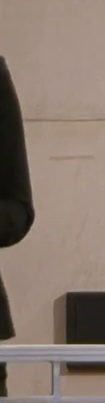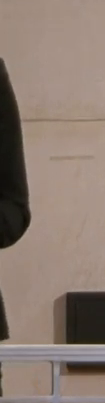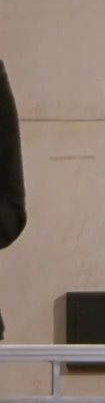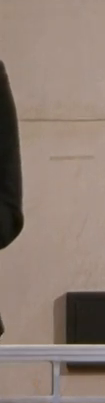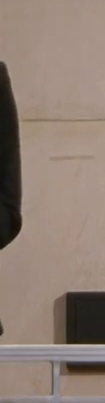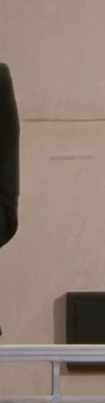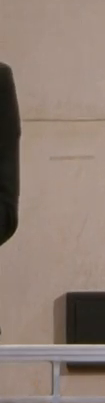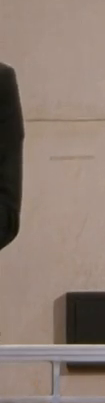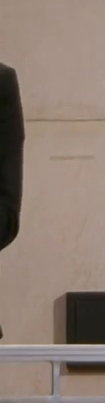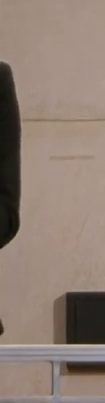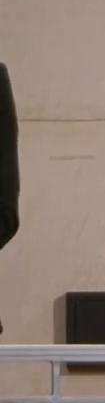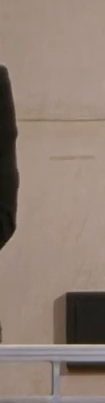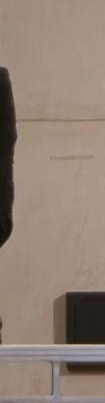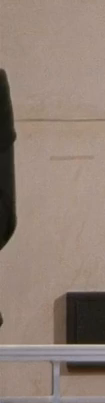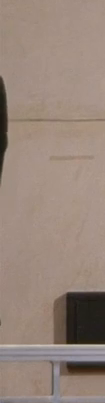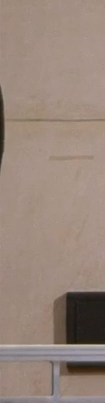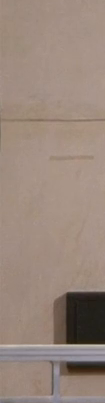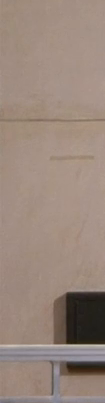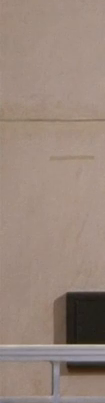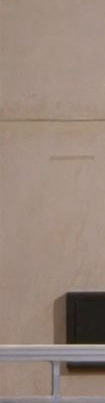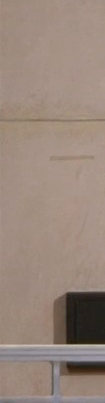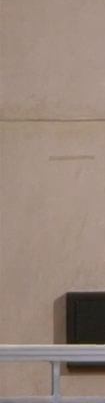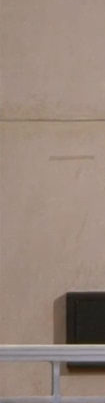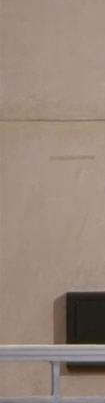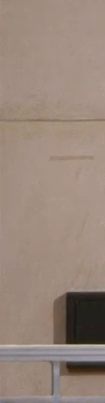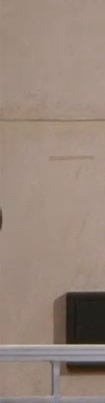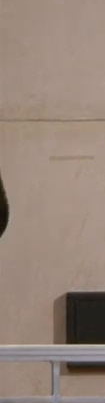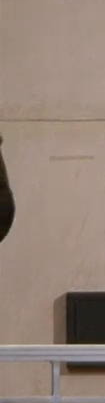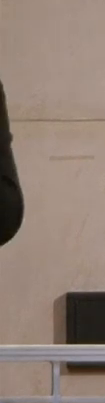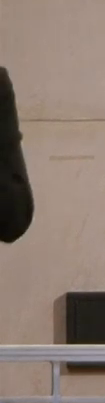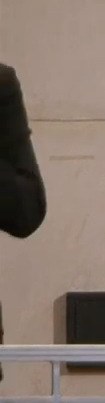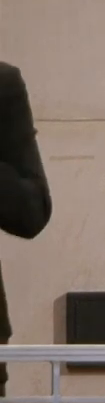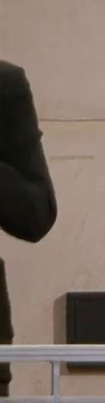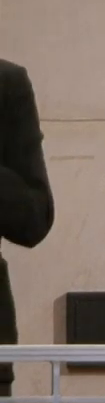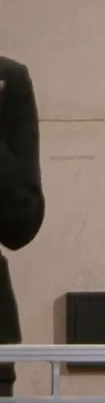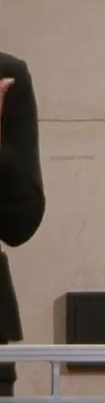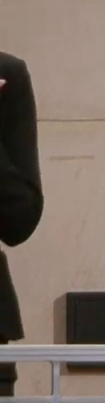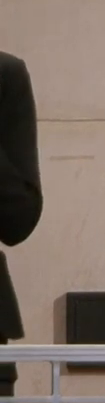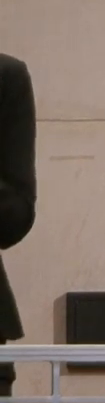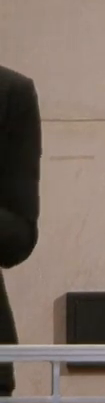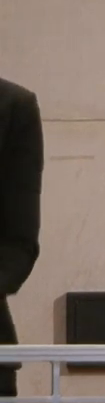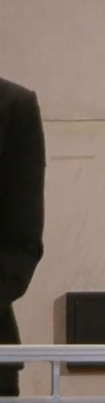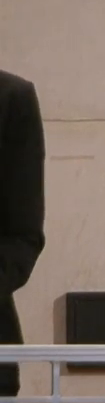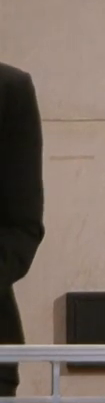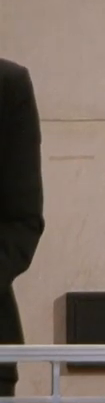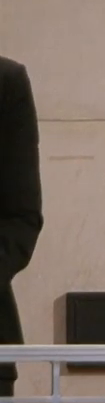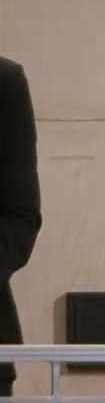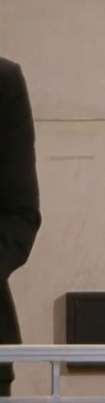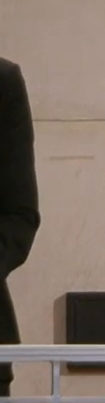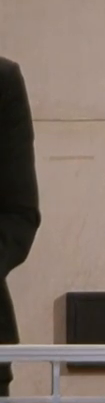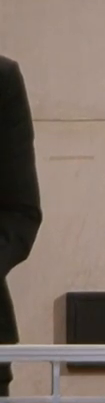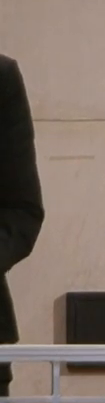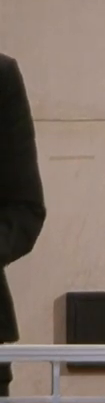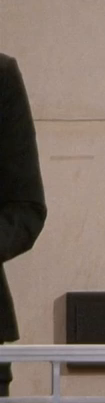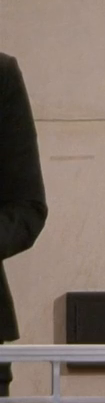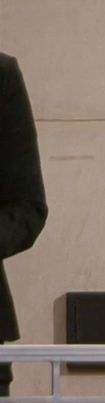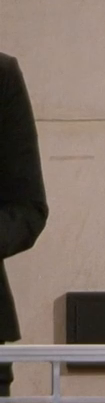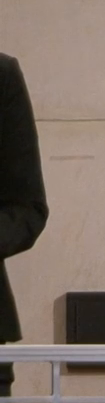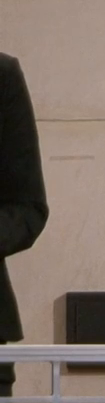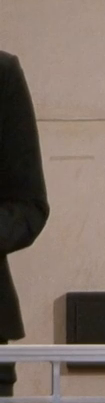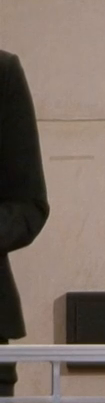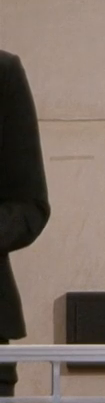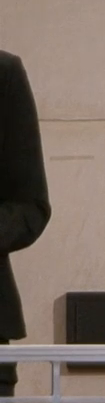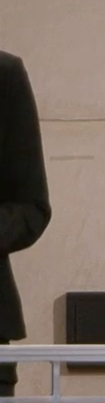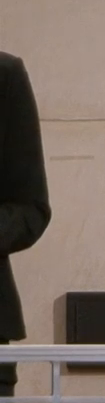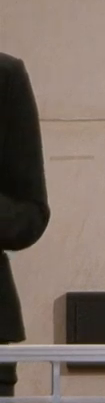her family. And they reflected, you know, what to me, I think, has just been the principle that's most defined this